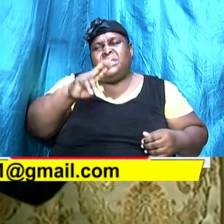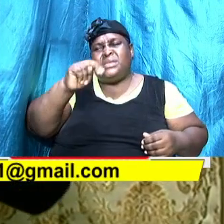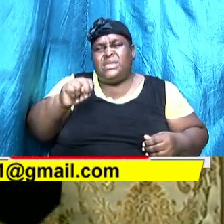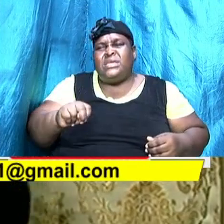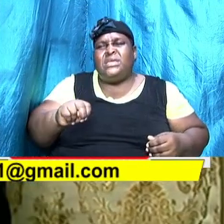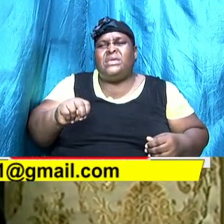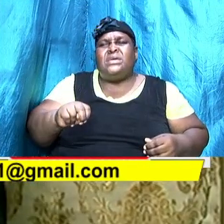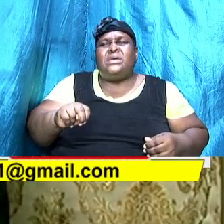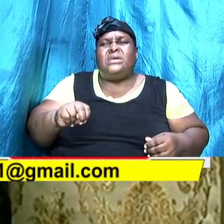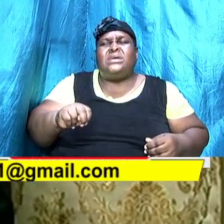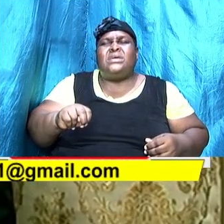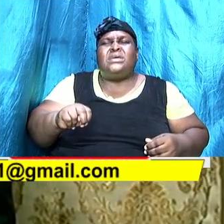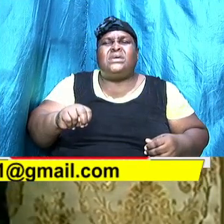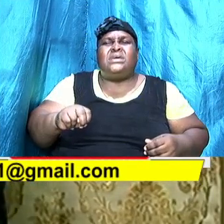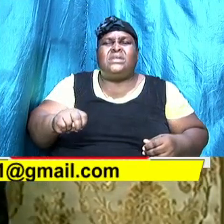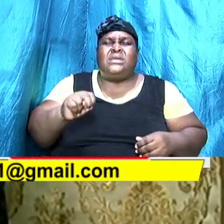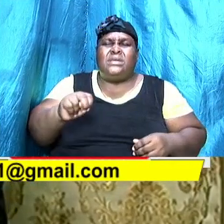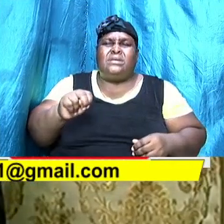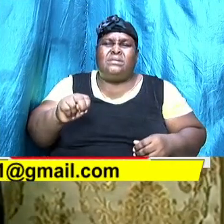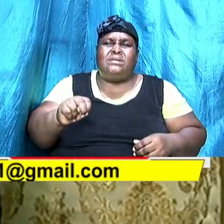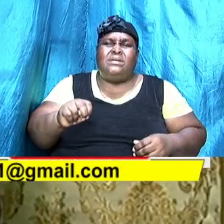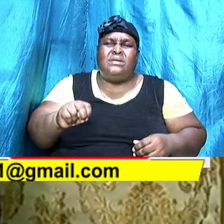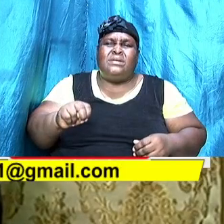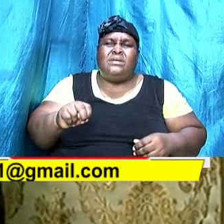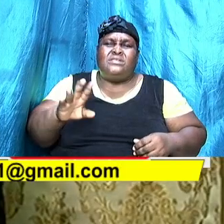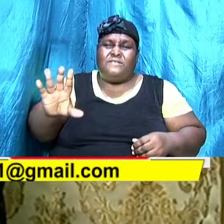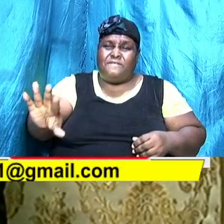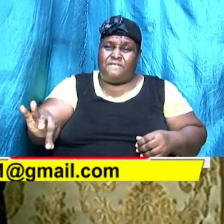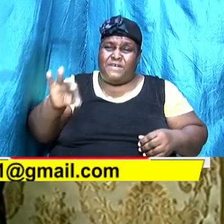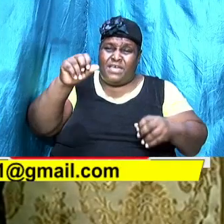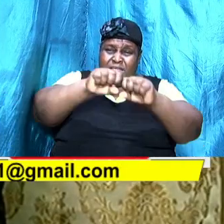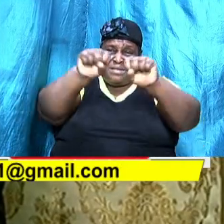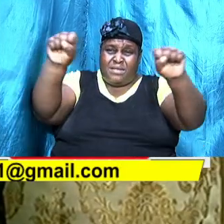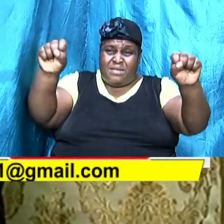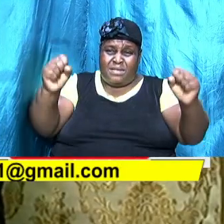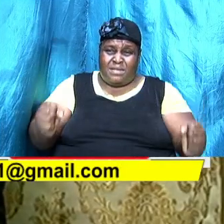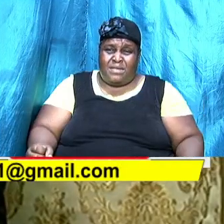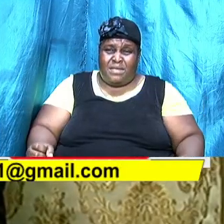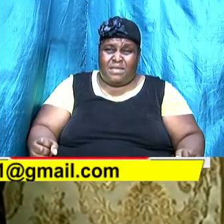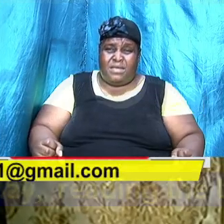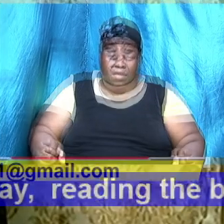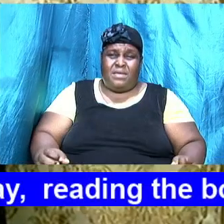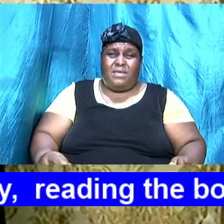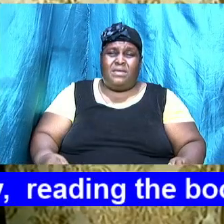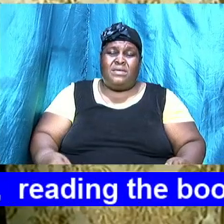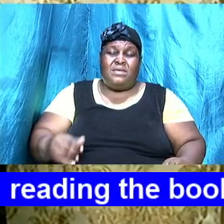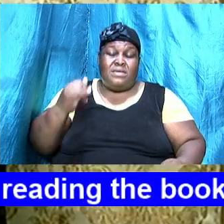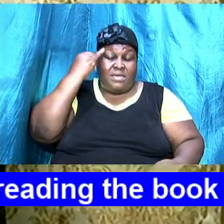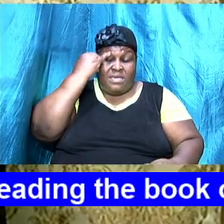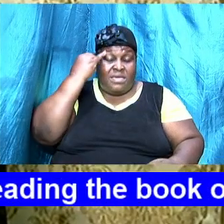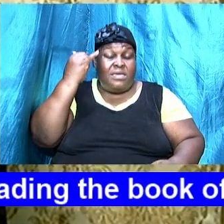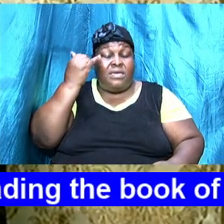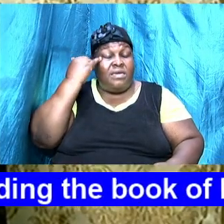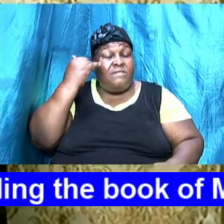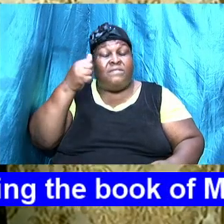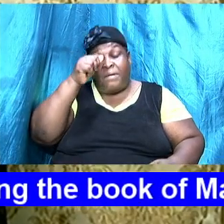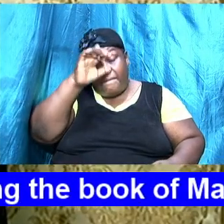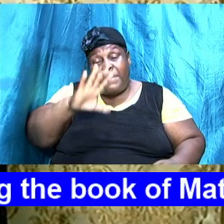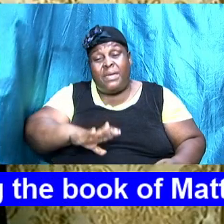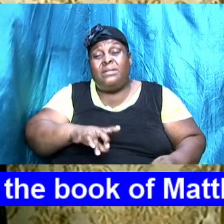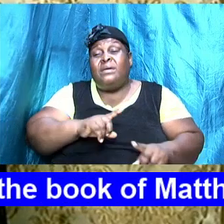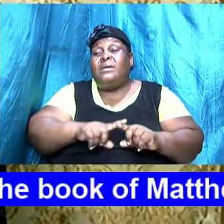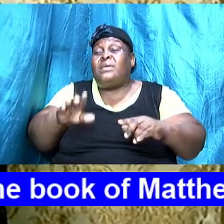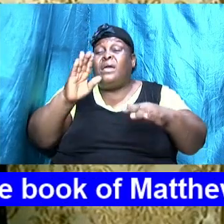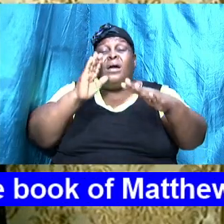I believe that if men cannot be humble enough to come before God and say, God, I